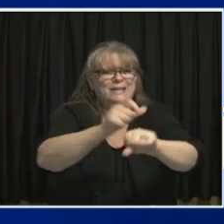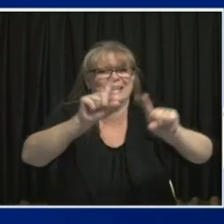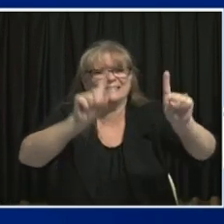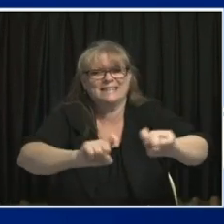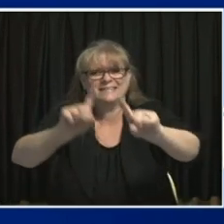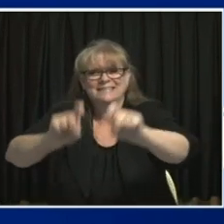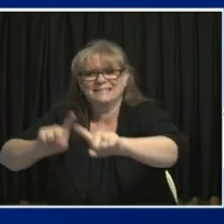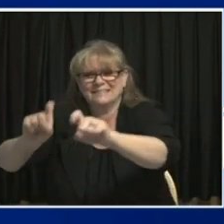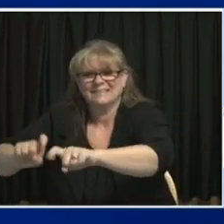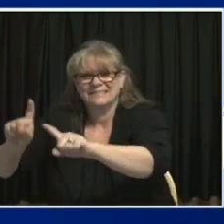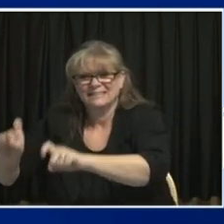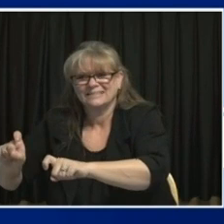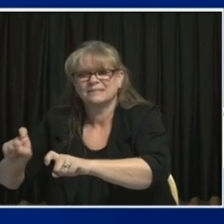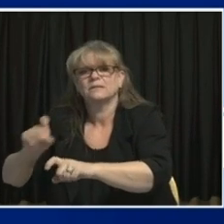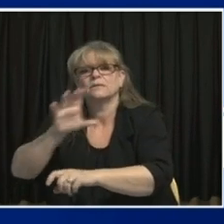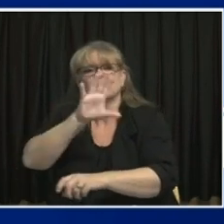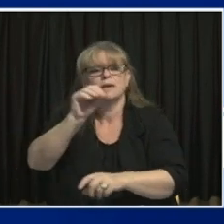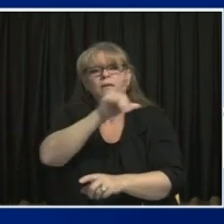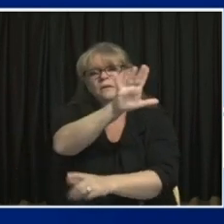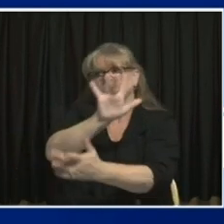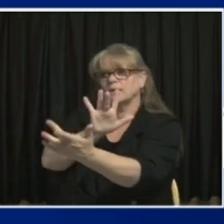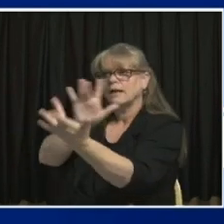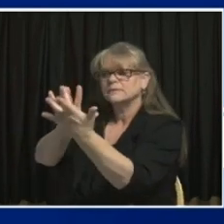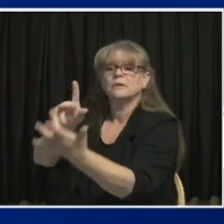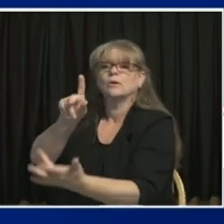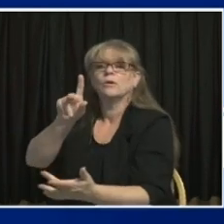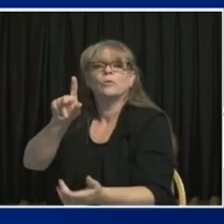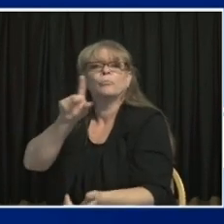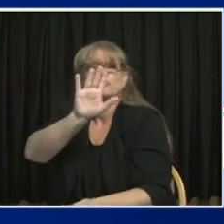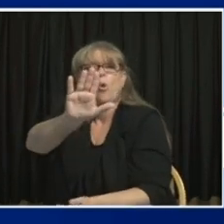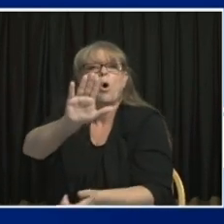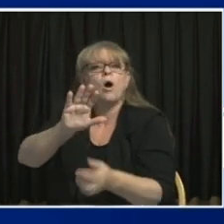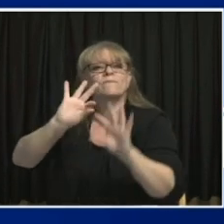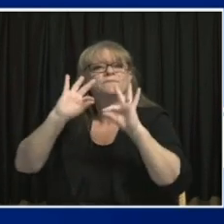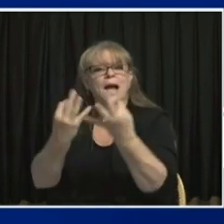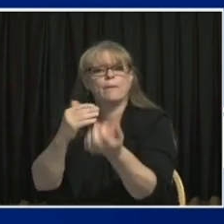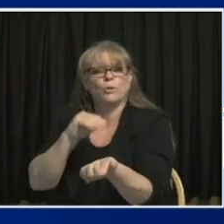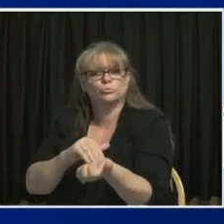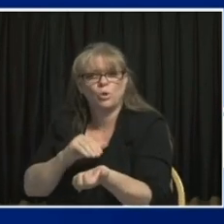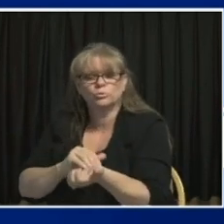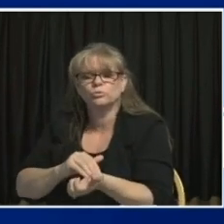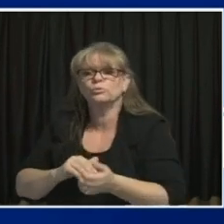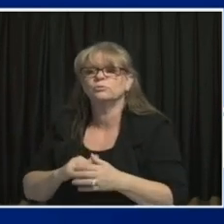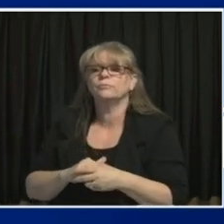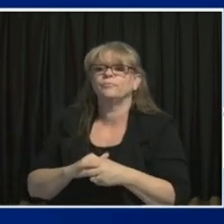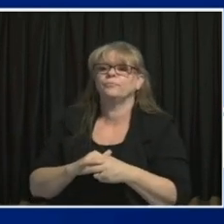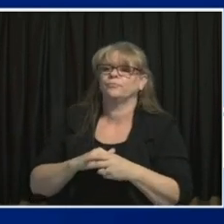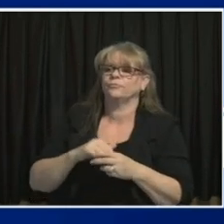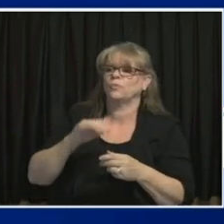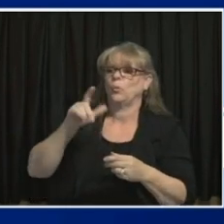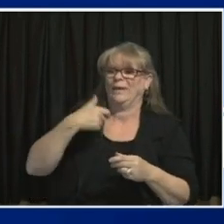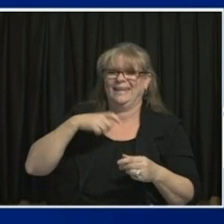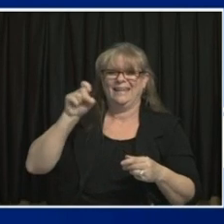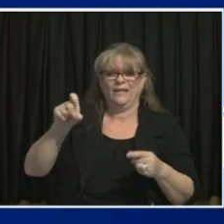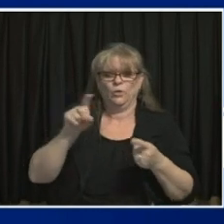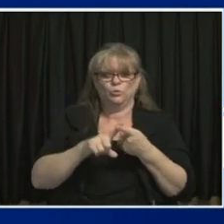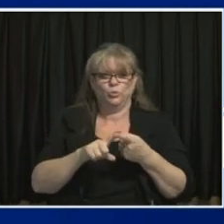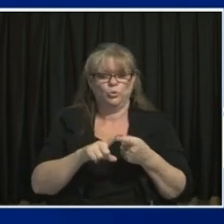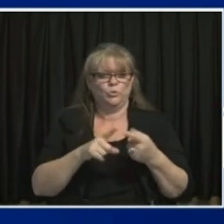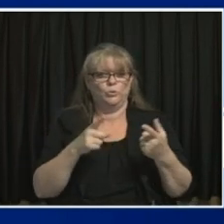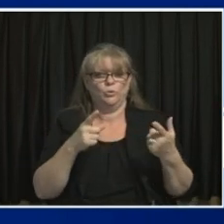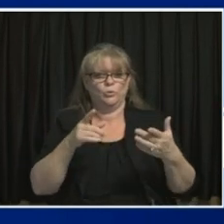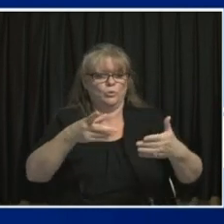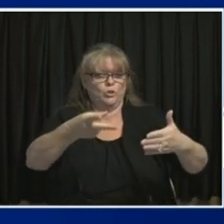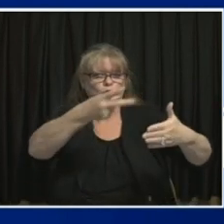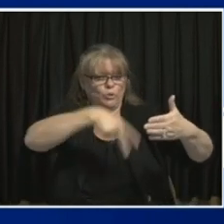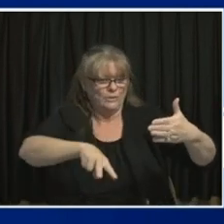little bit more time. We're now just that 1 generation in, 14 days, right? So we need another, week or 2 to